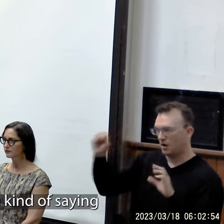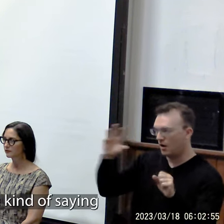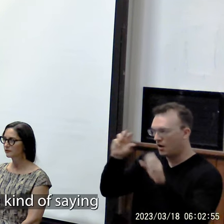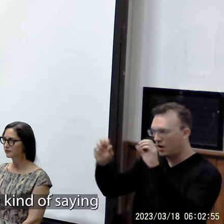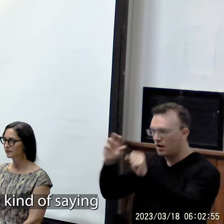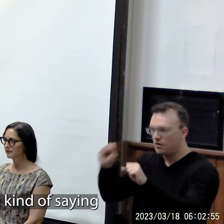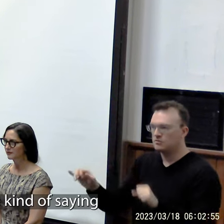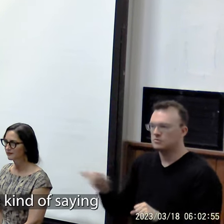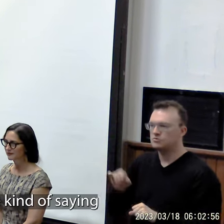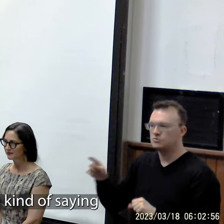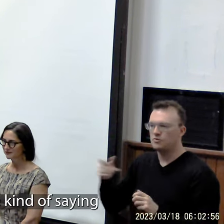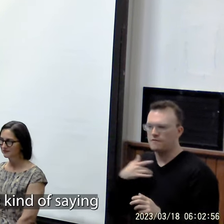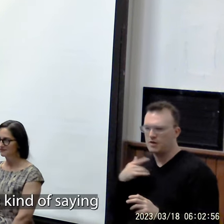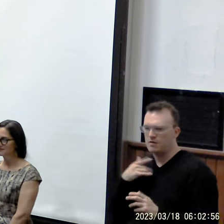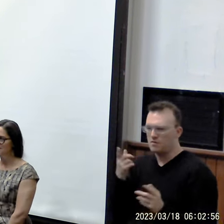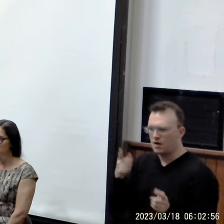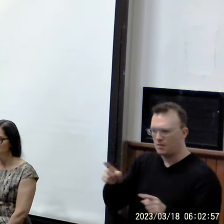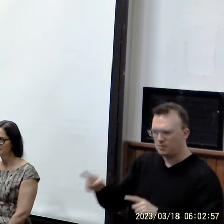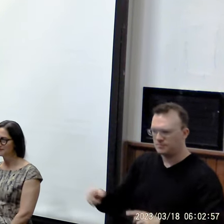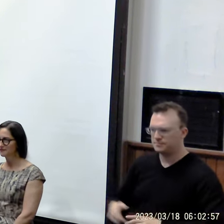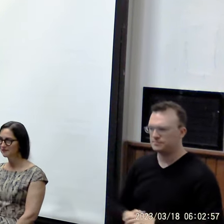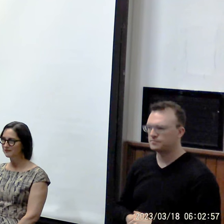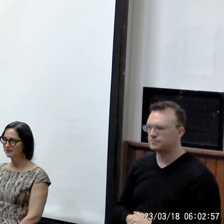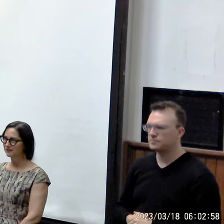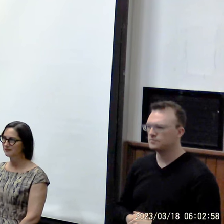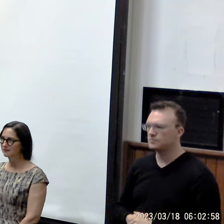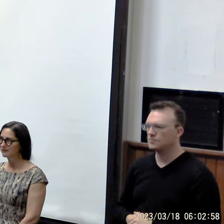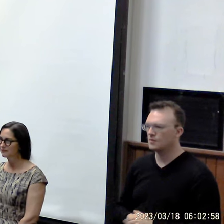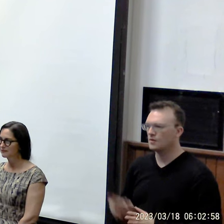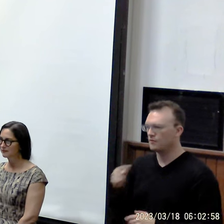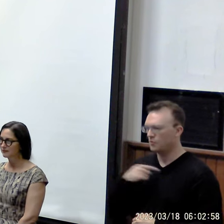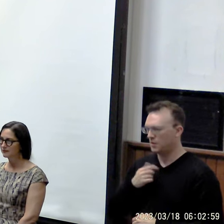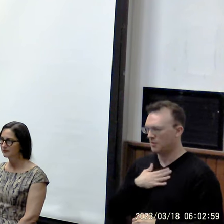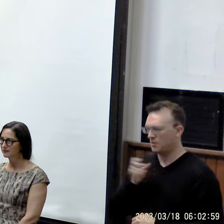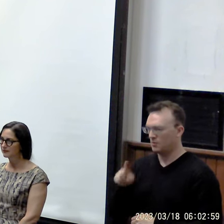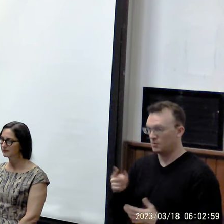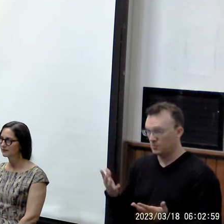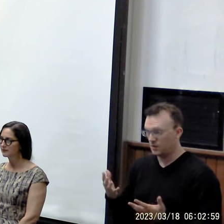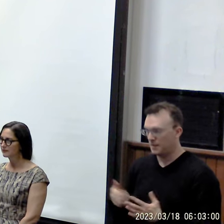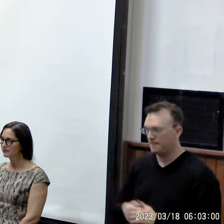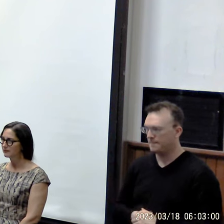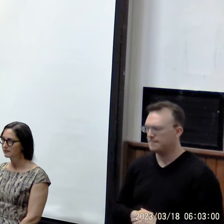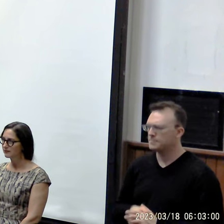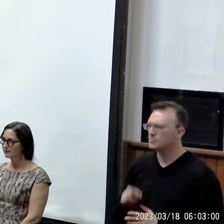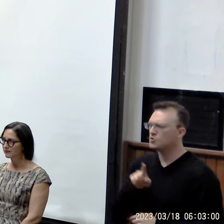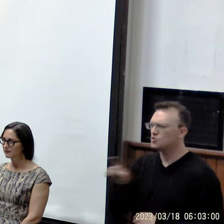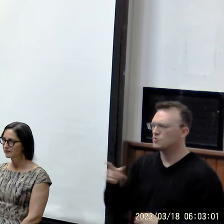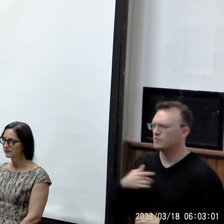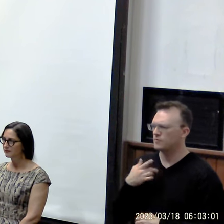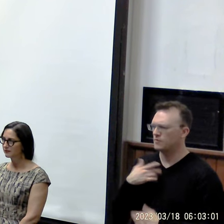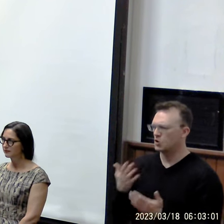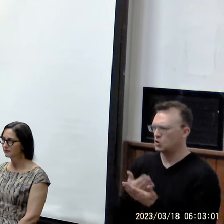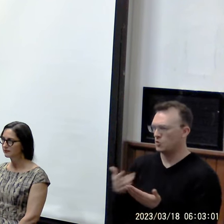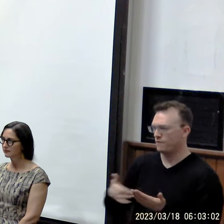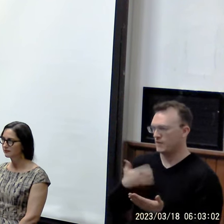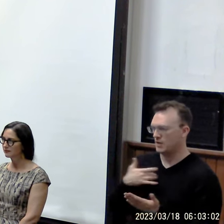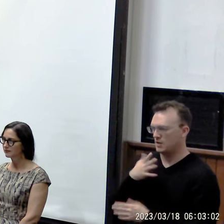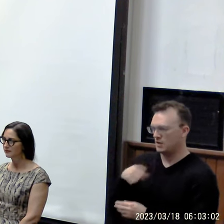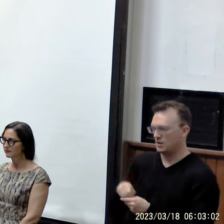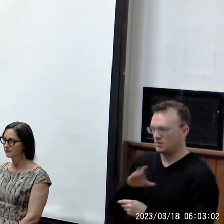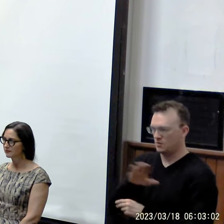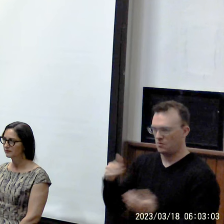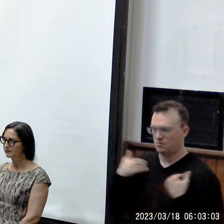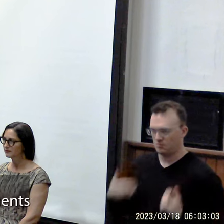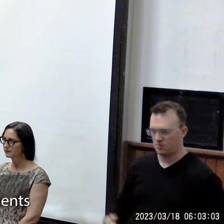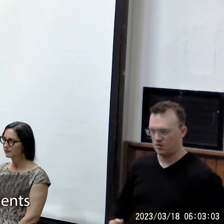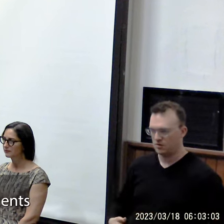saying, like, you kind of feed these things. And so with me, my question is, do you ever find new feelings in any of your